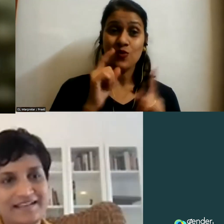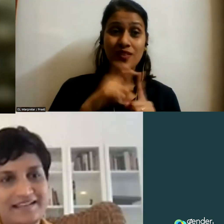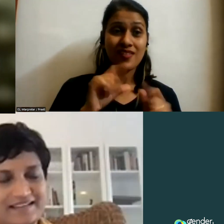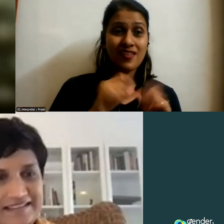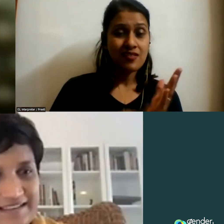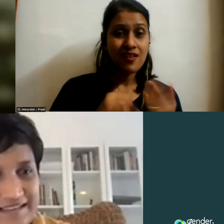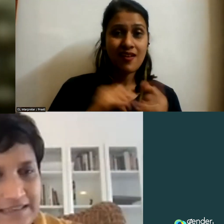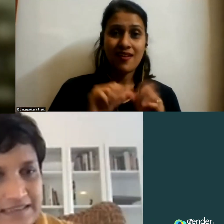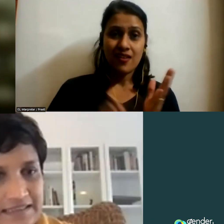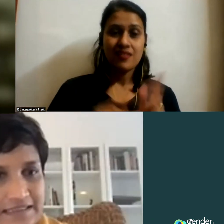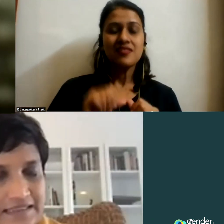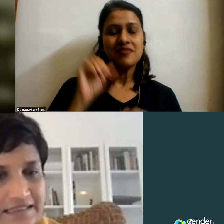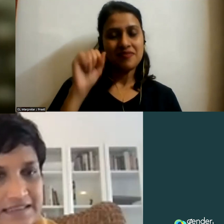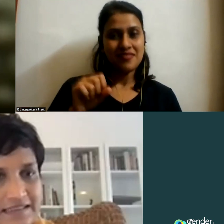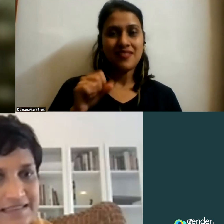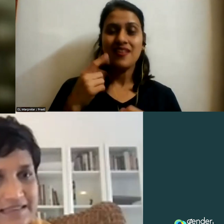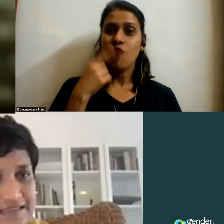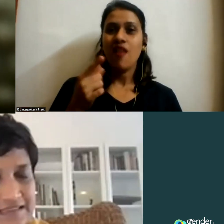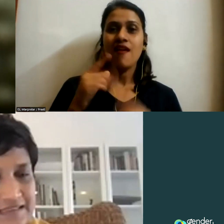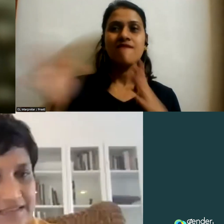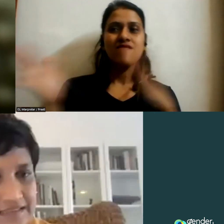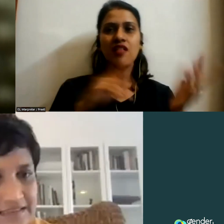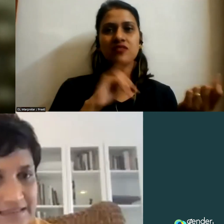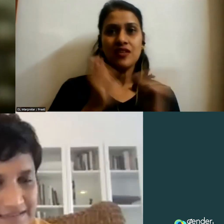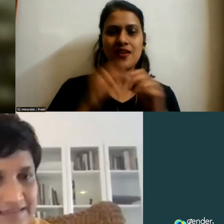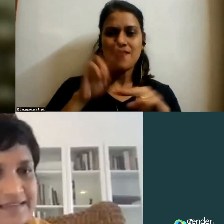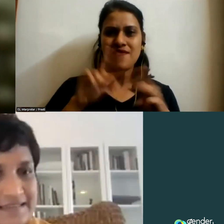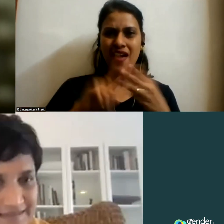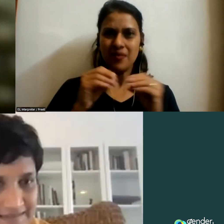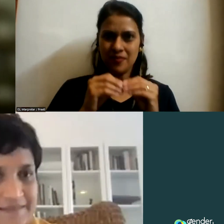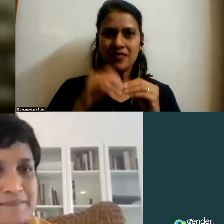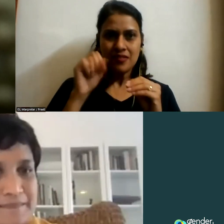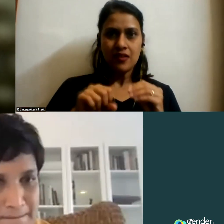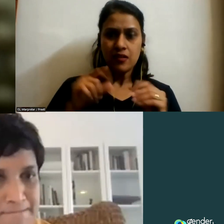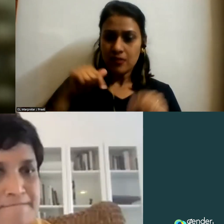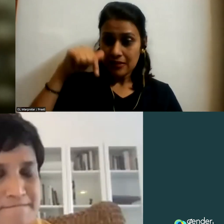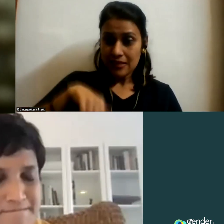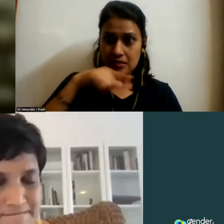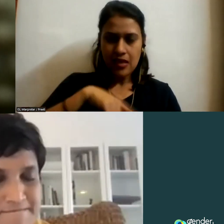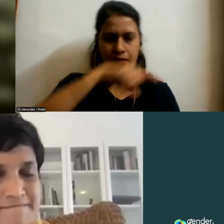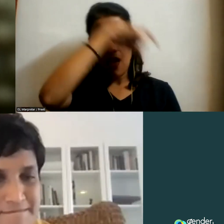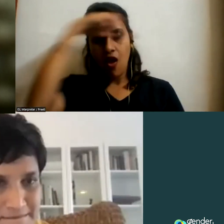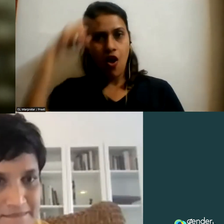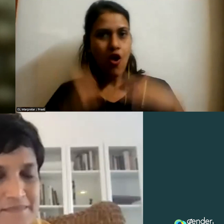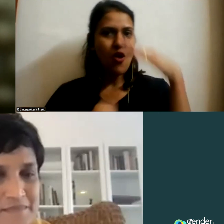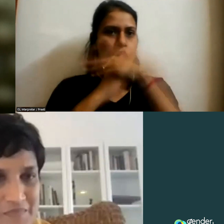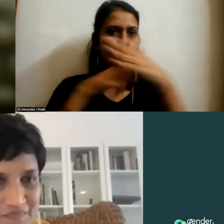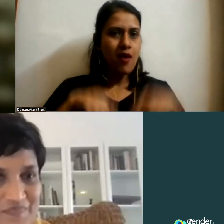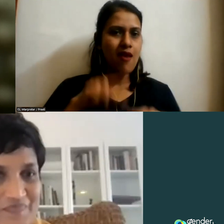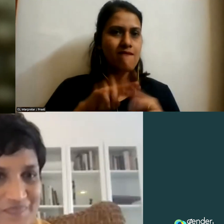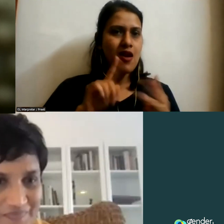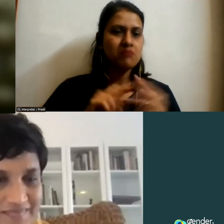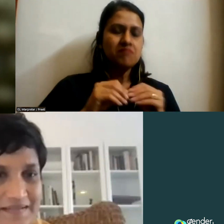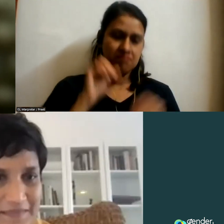this February was, I believe, the hottest in recorded history, India's recorded history of, weather. So we're definitely in the